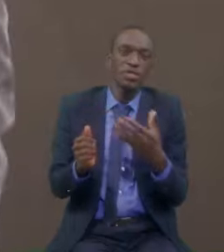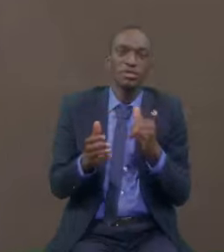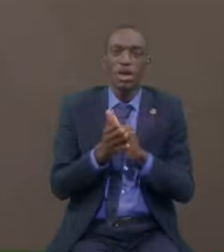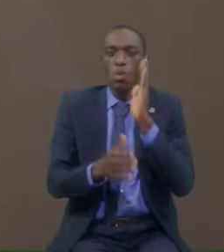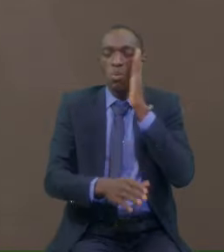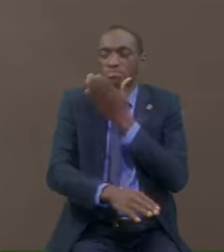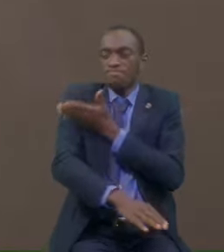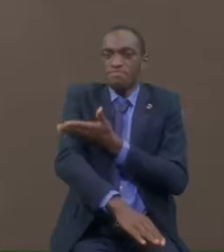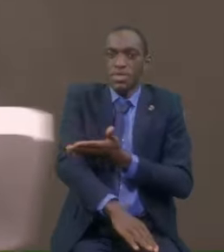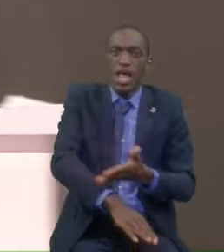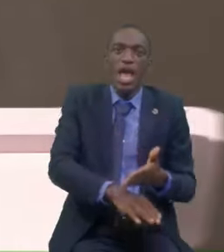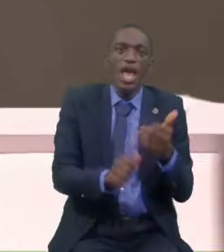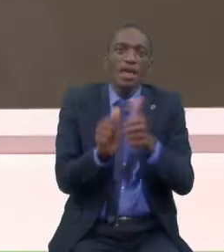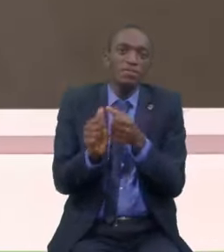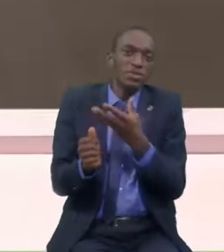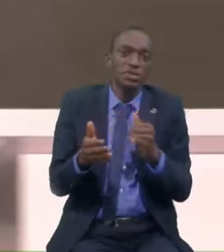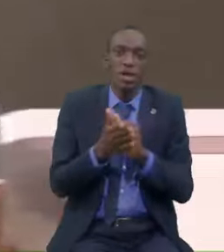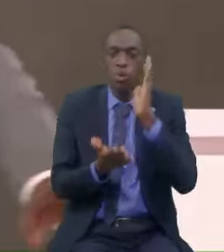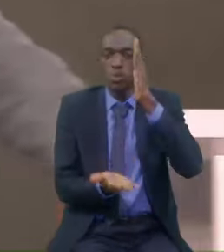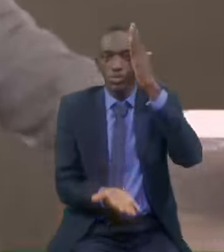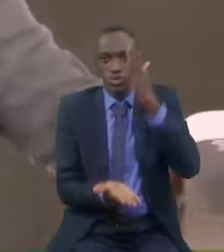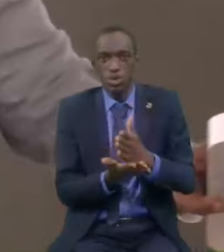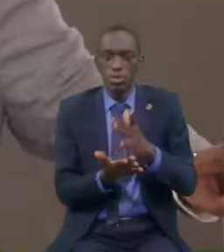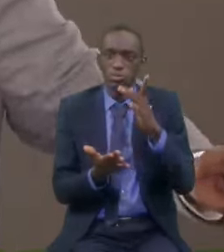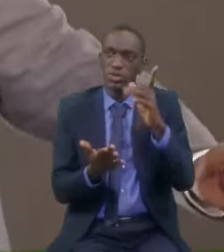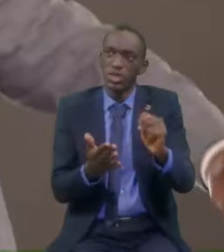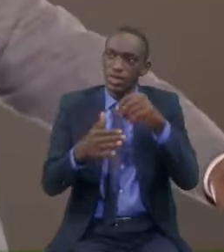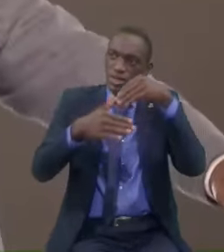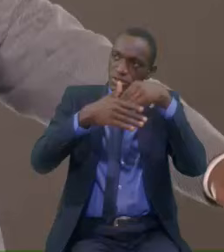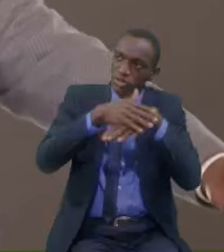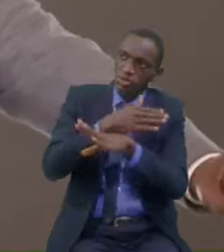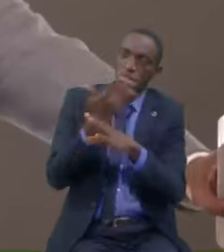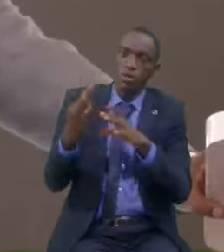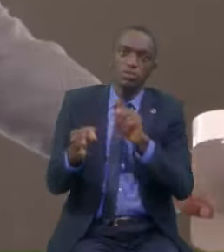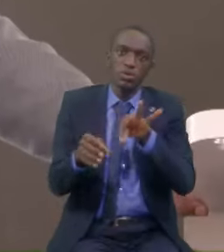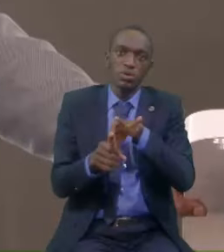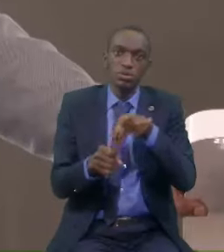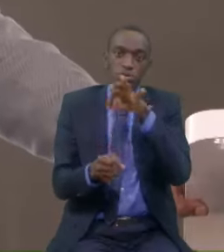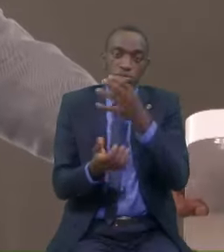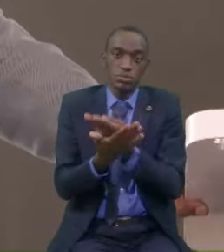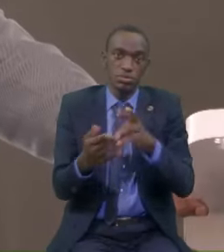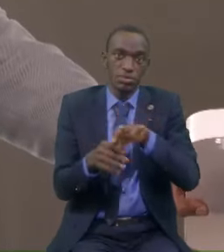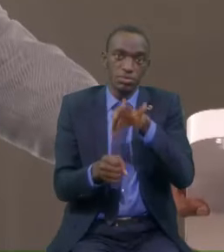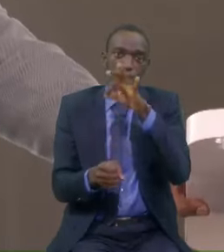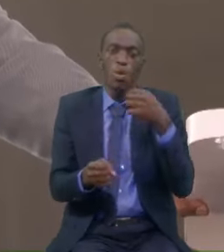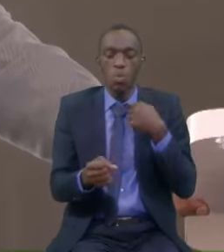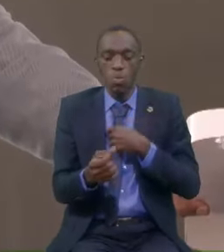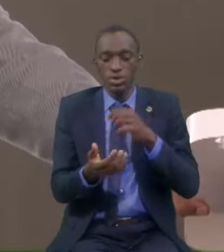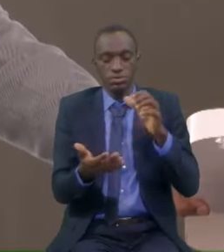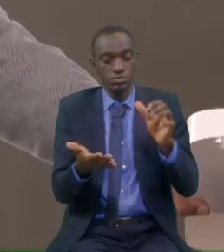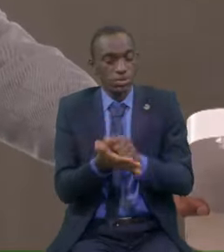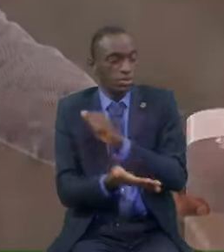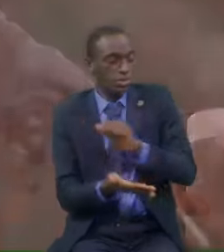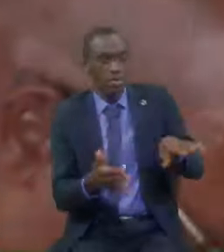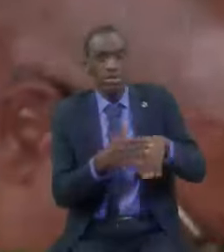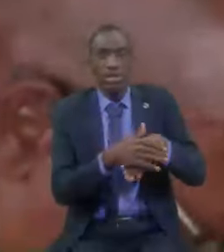the coming in of the Holy Ghost will take all that away. And then there's a free